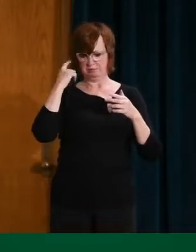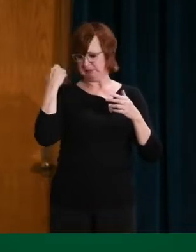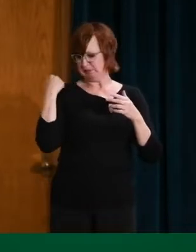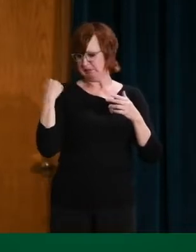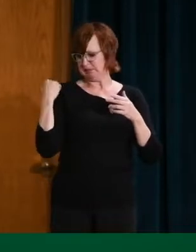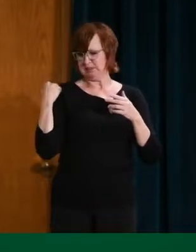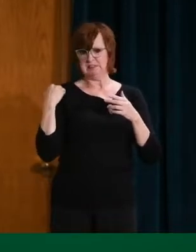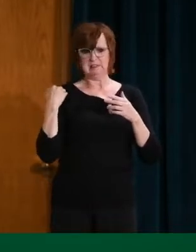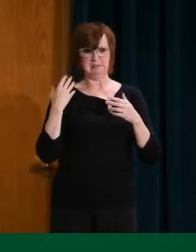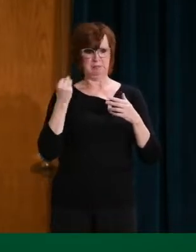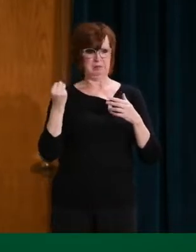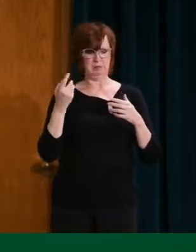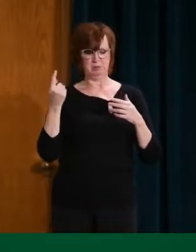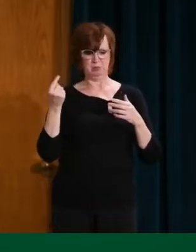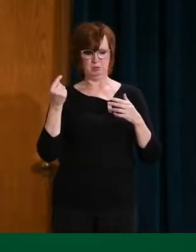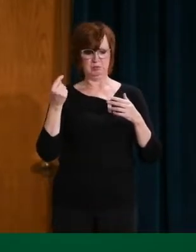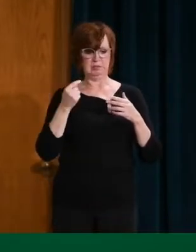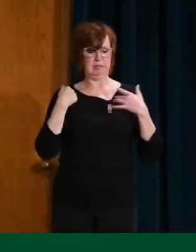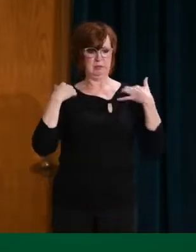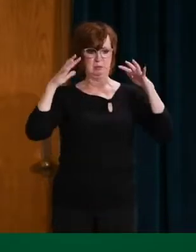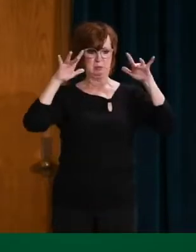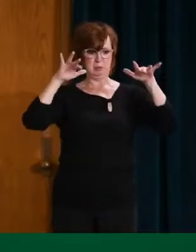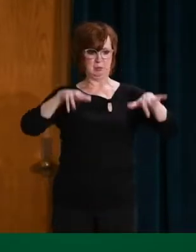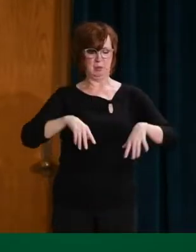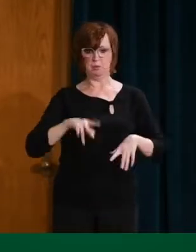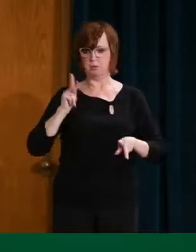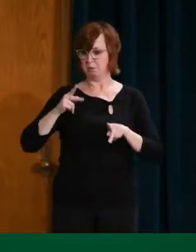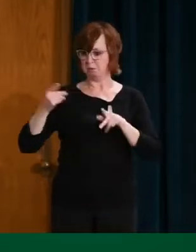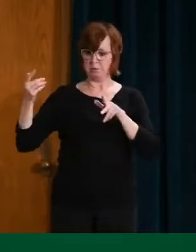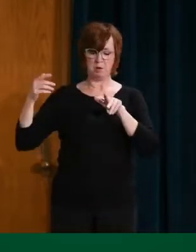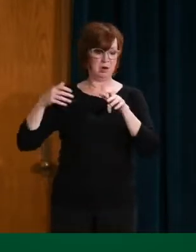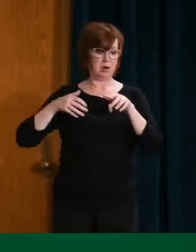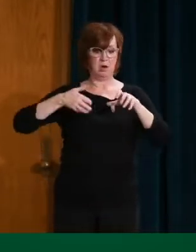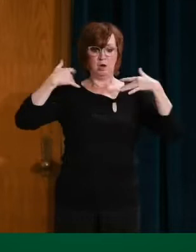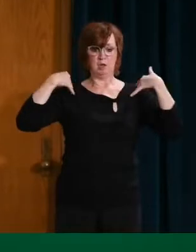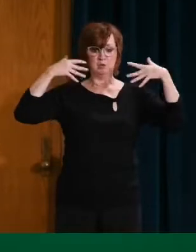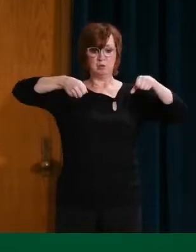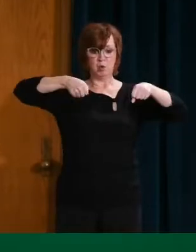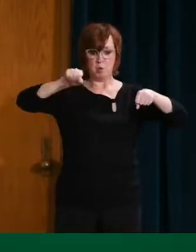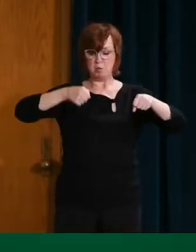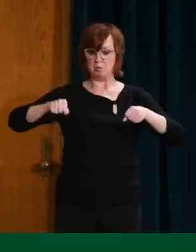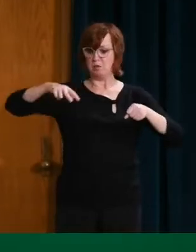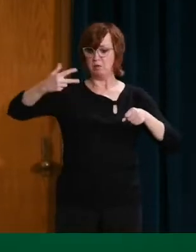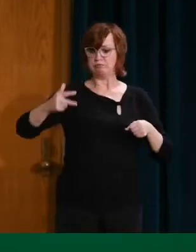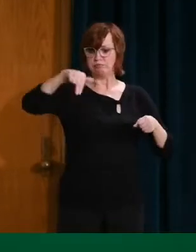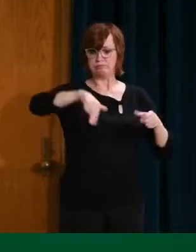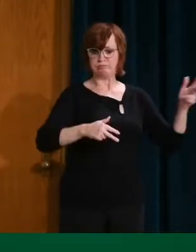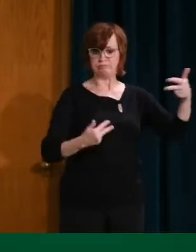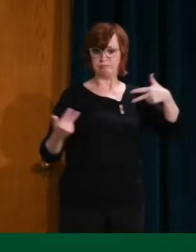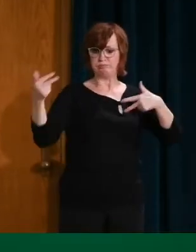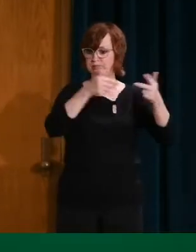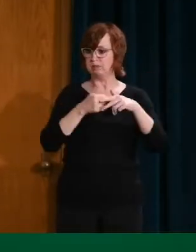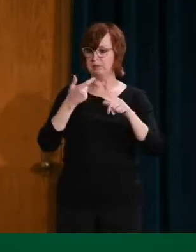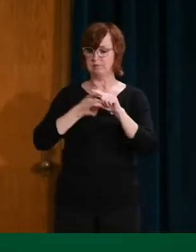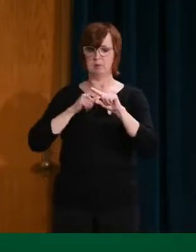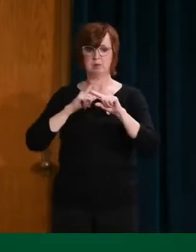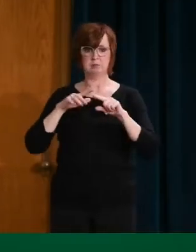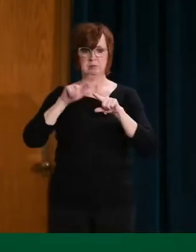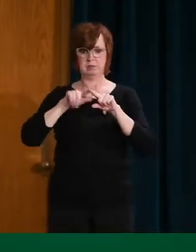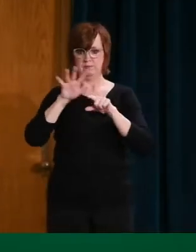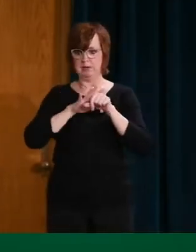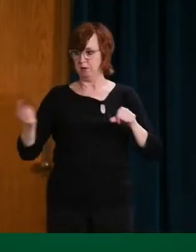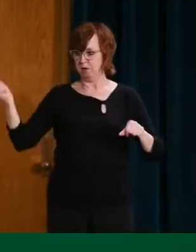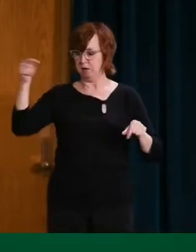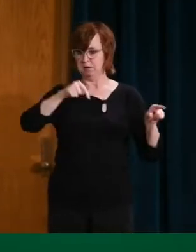people that have come in from other areas, snowmobiling, and I would just urge people, unless it is absolutely necessary for you to